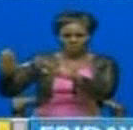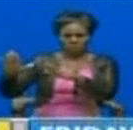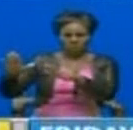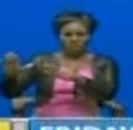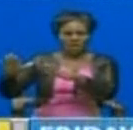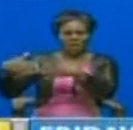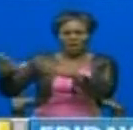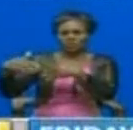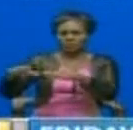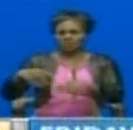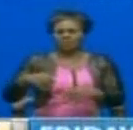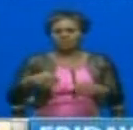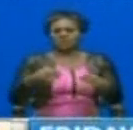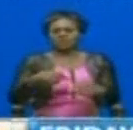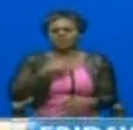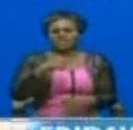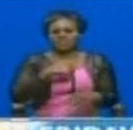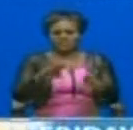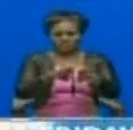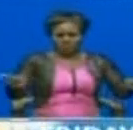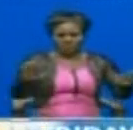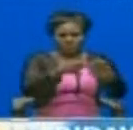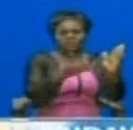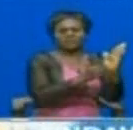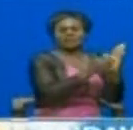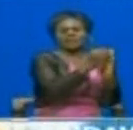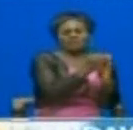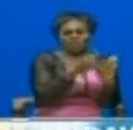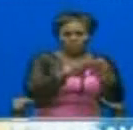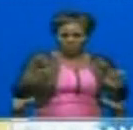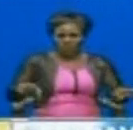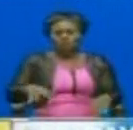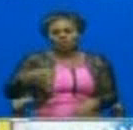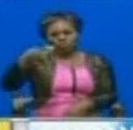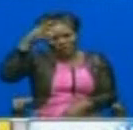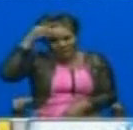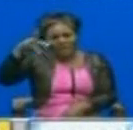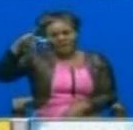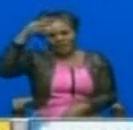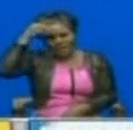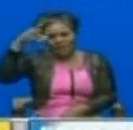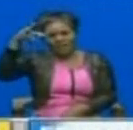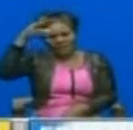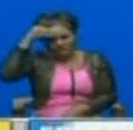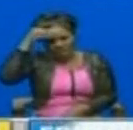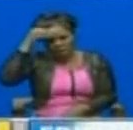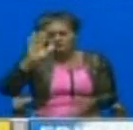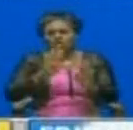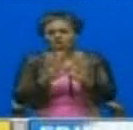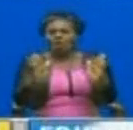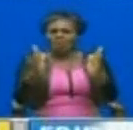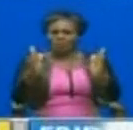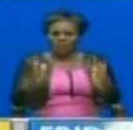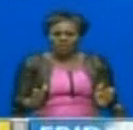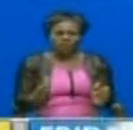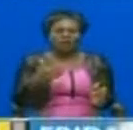was going is visiting farms, the developed farms, to gain knowledge. You know, no one